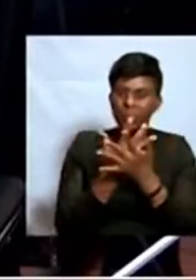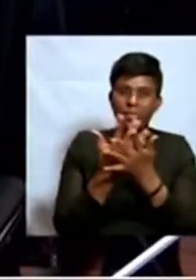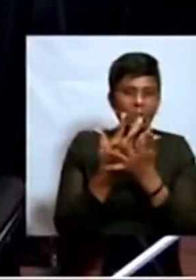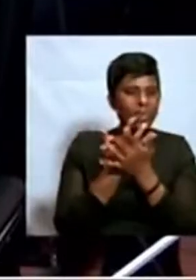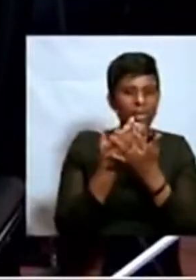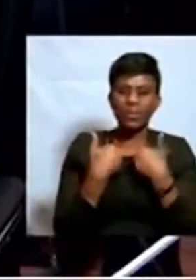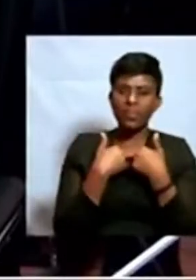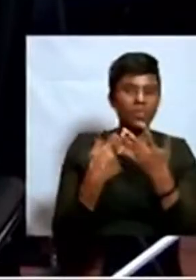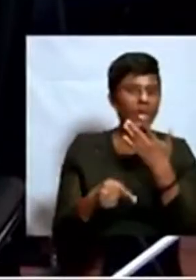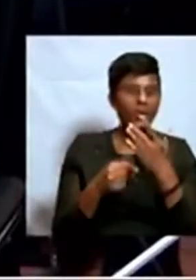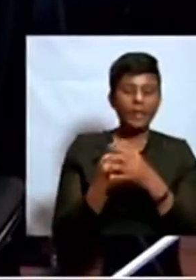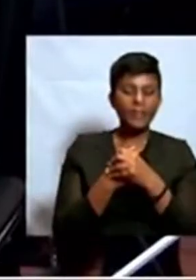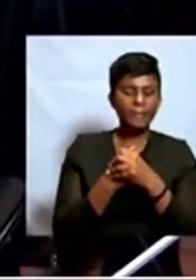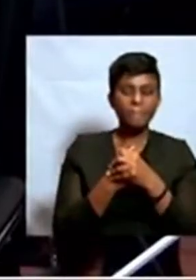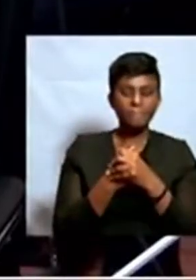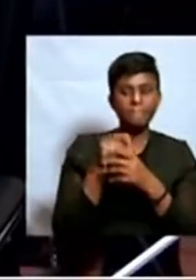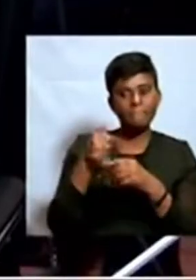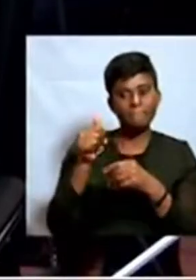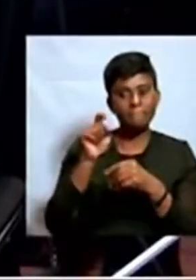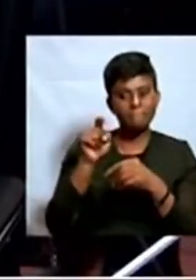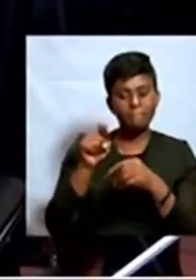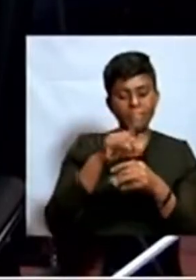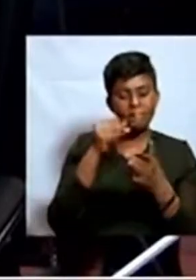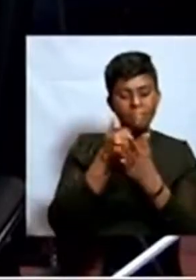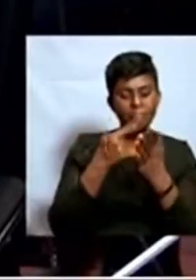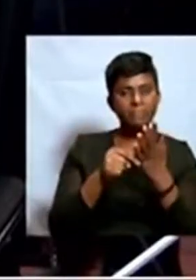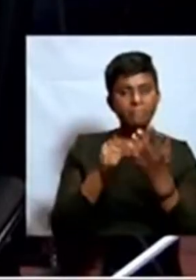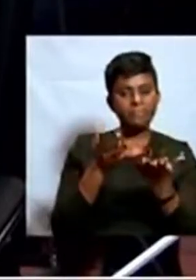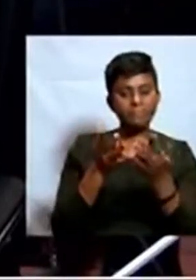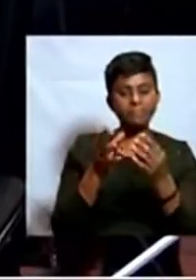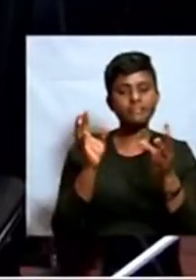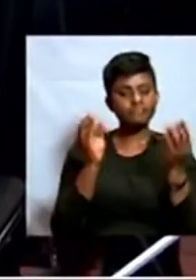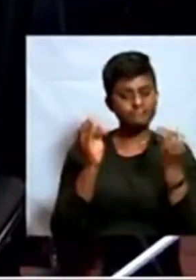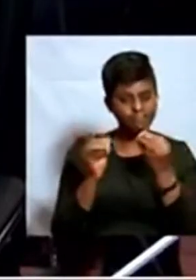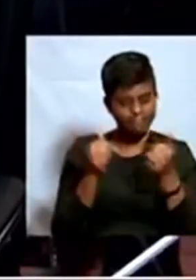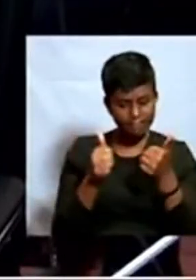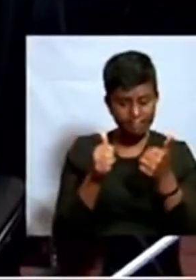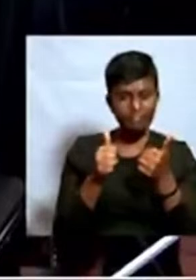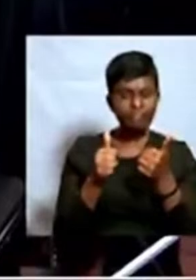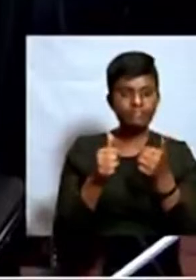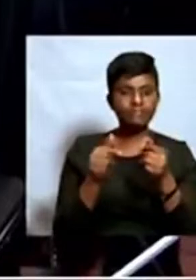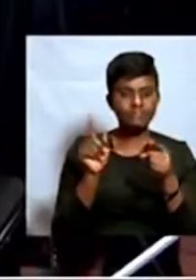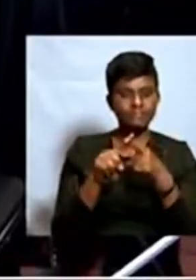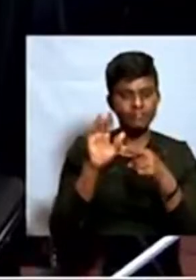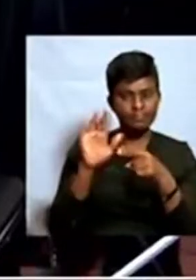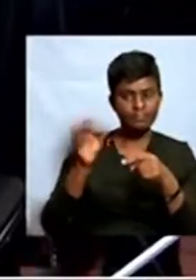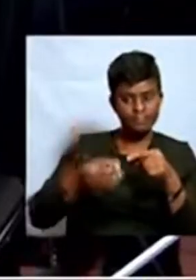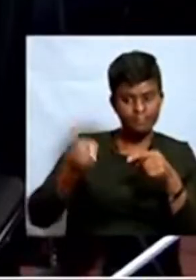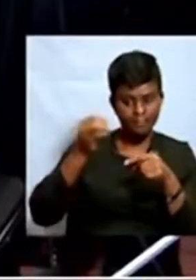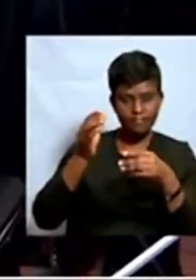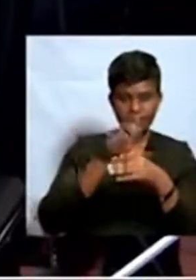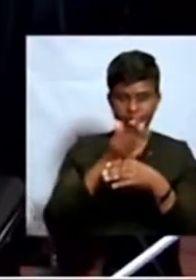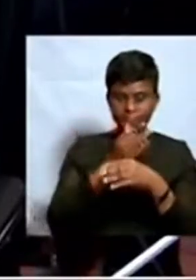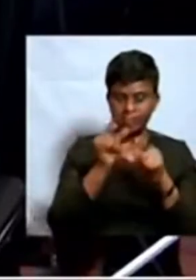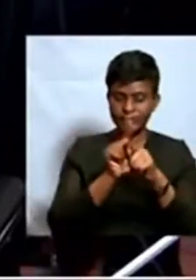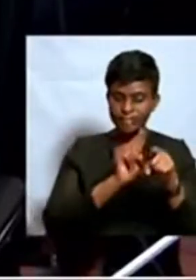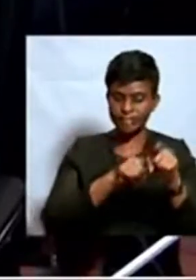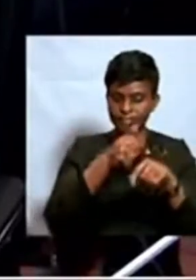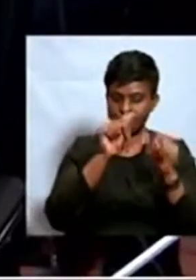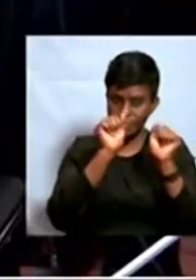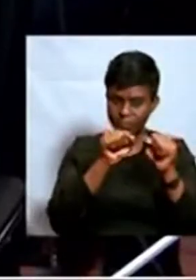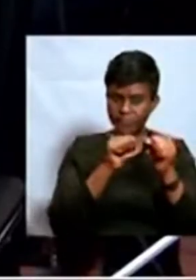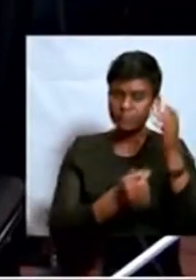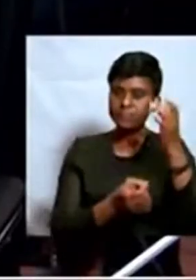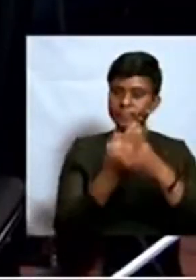doing that? Because you need preferential treatment to your own business to be able to